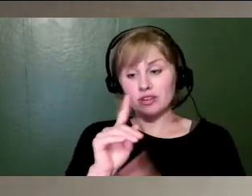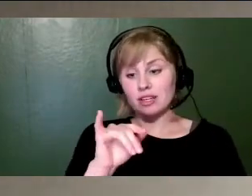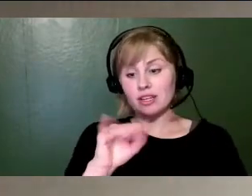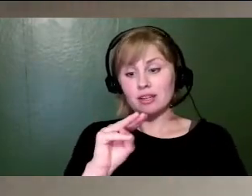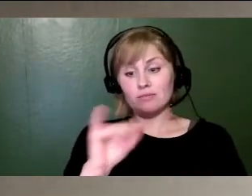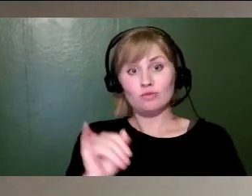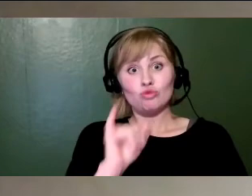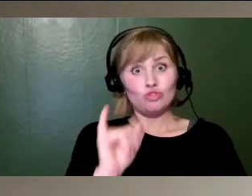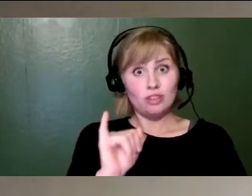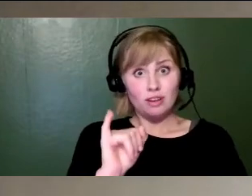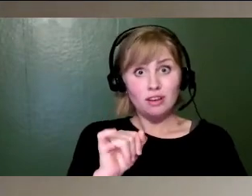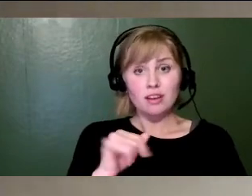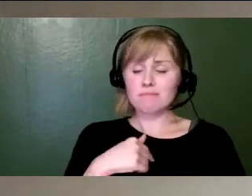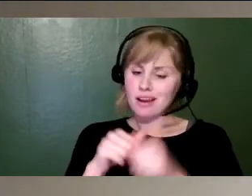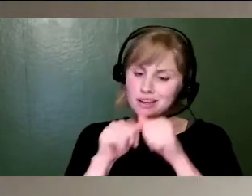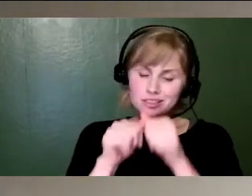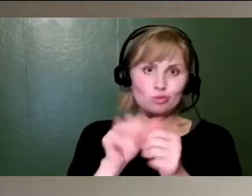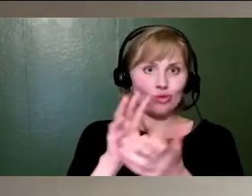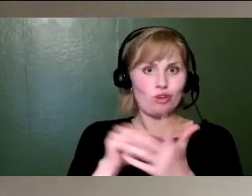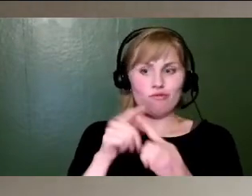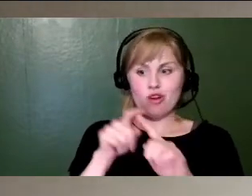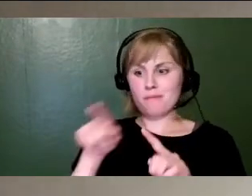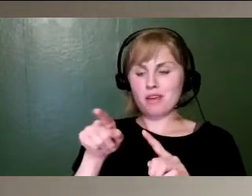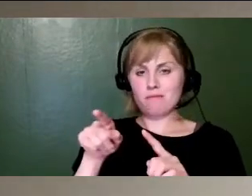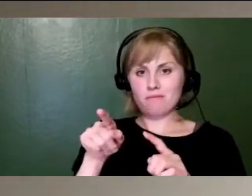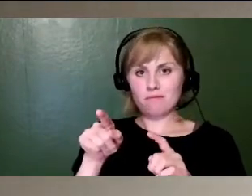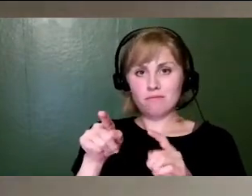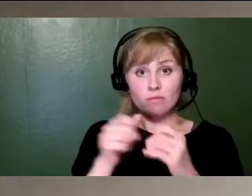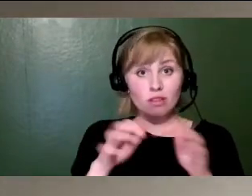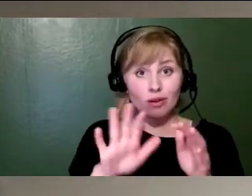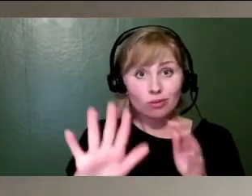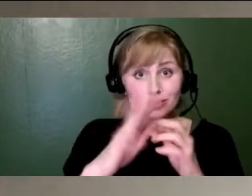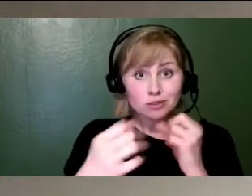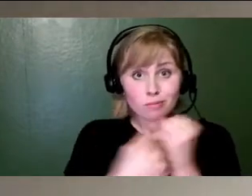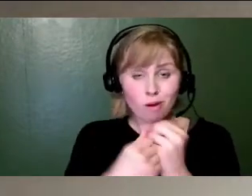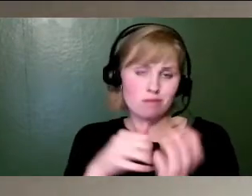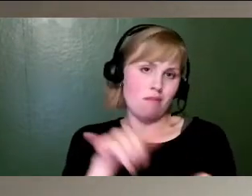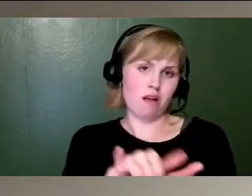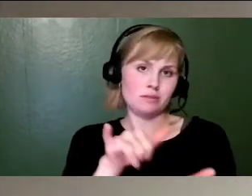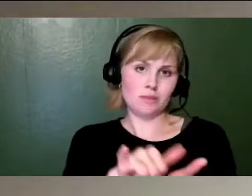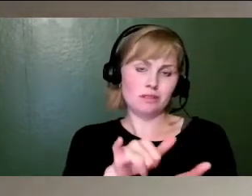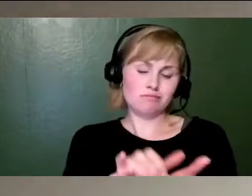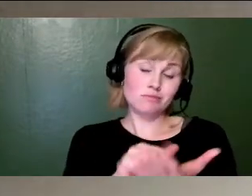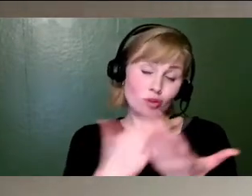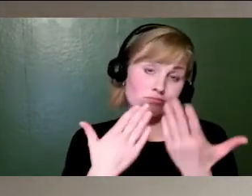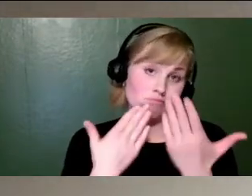his guidance, and that wouldn't be possible without your support. So thank you.